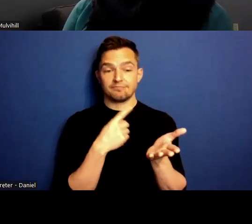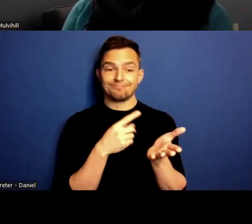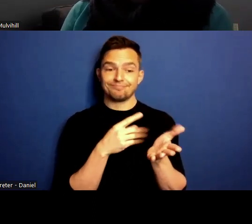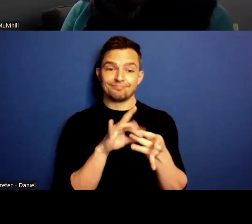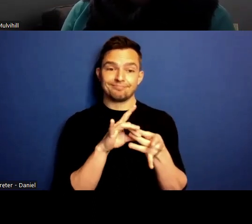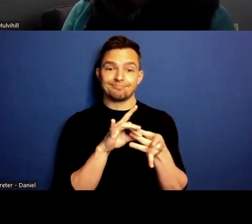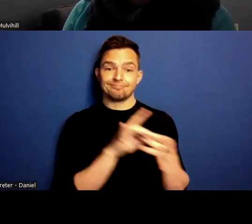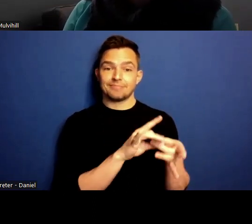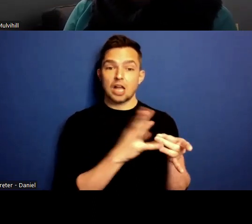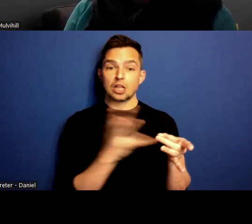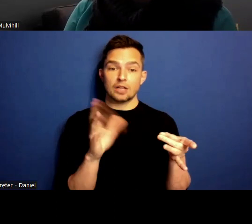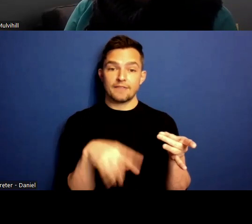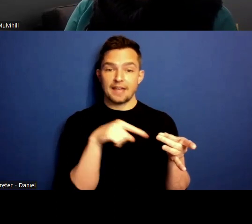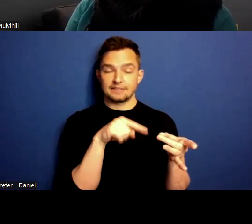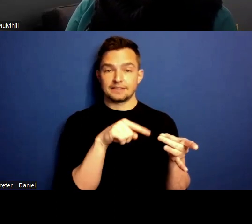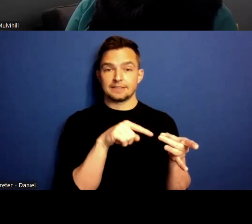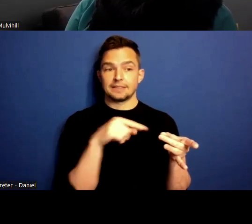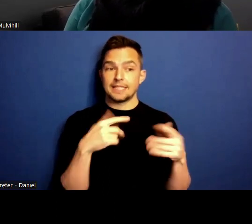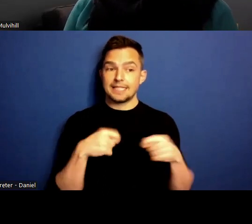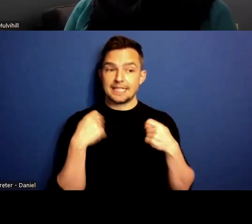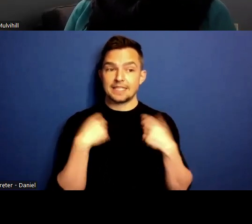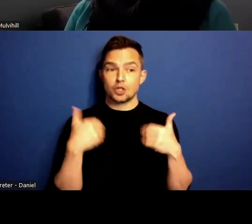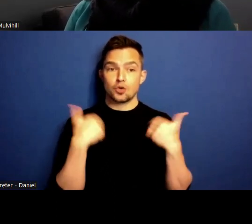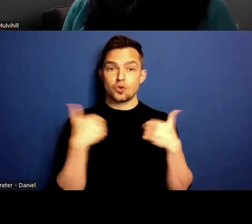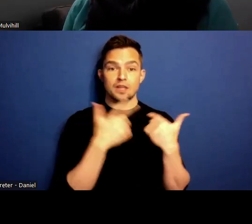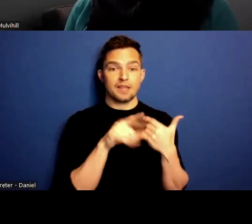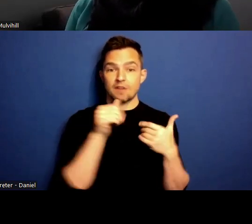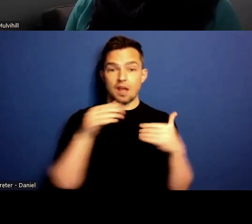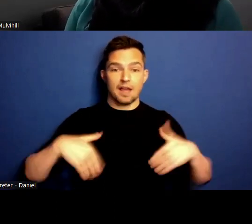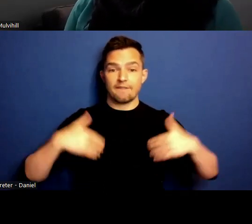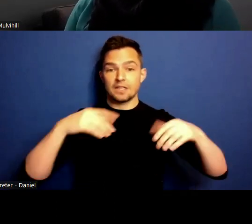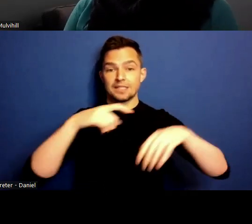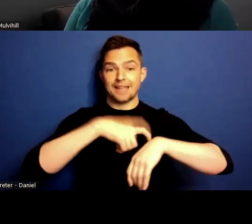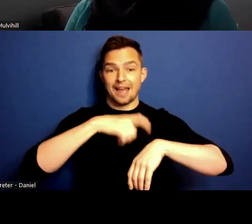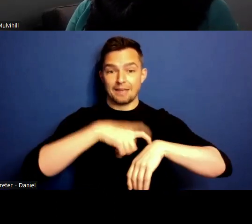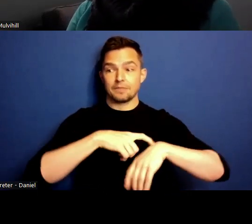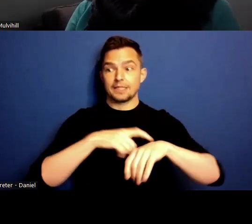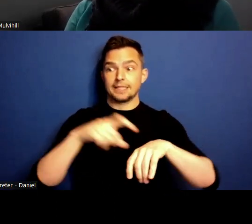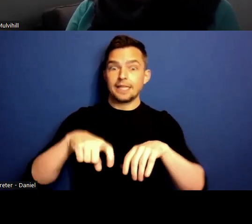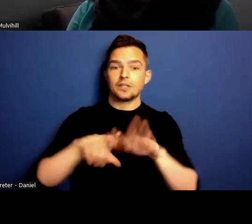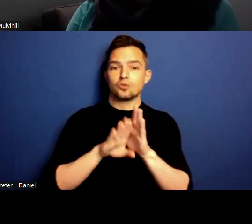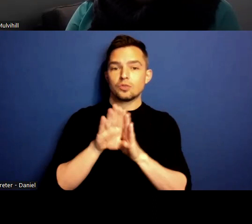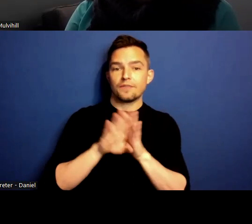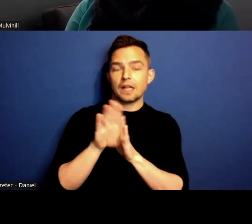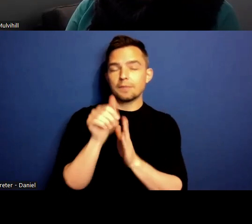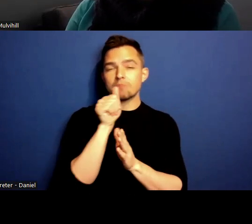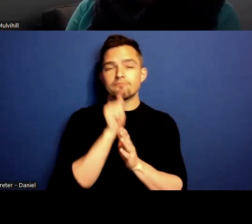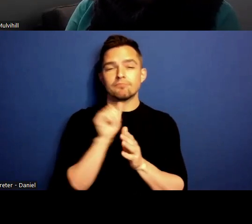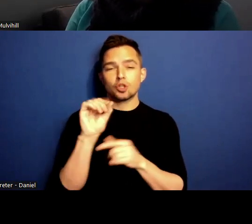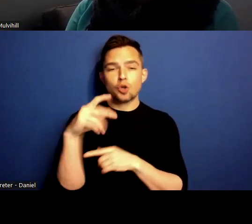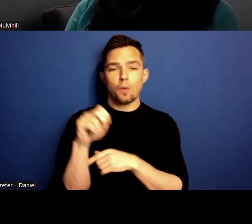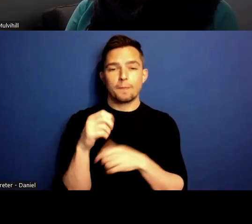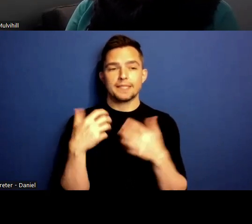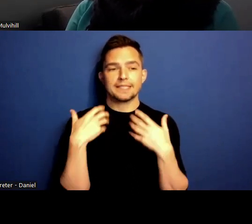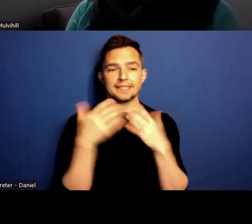that, of course, often teens and youth simply haven't yet had the time needed to develop the coping skills and